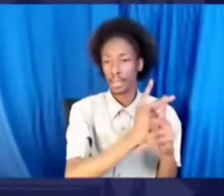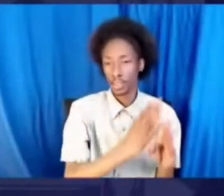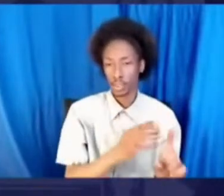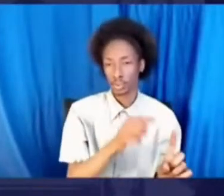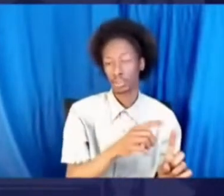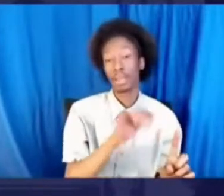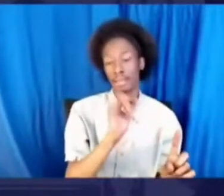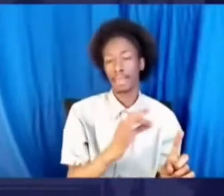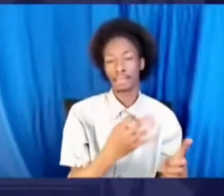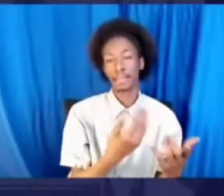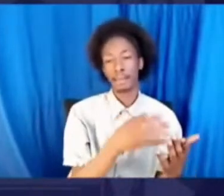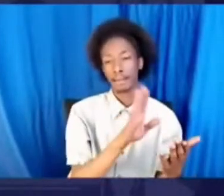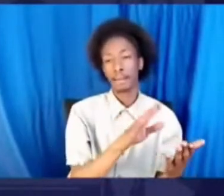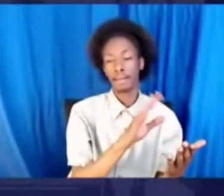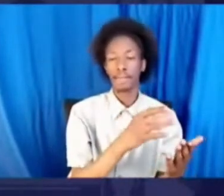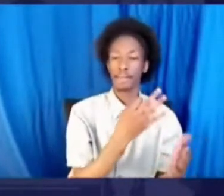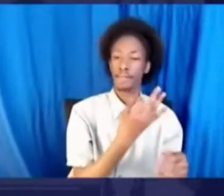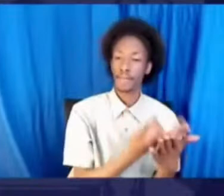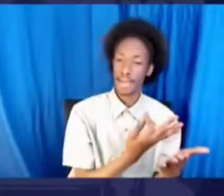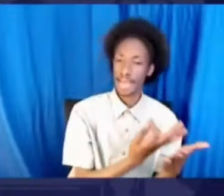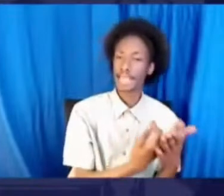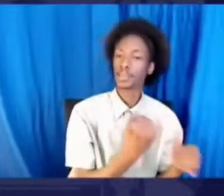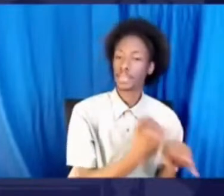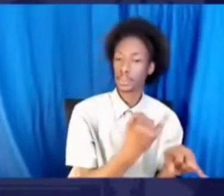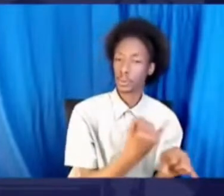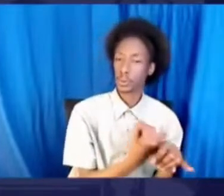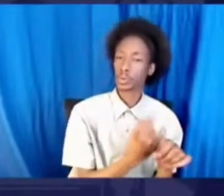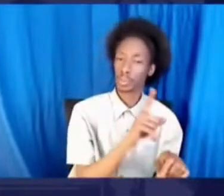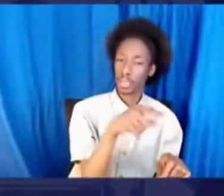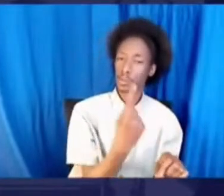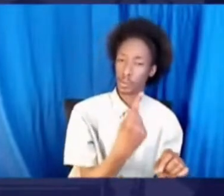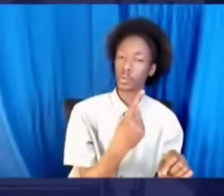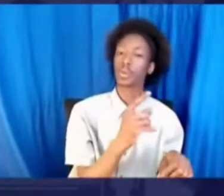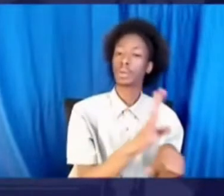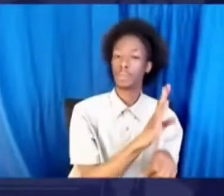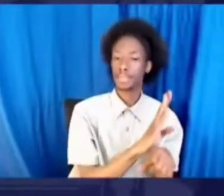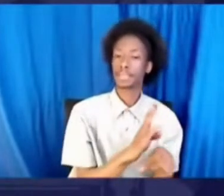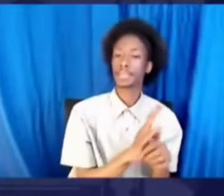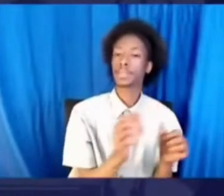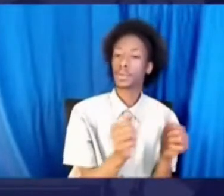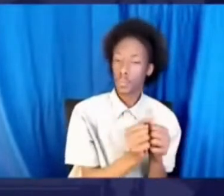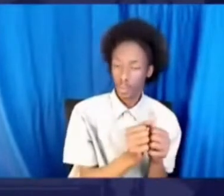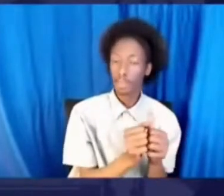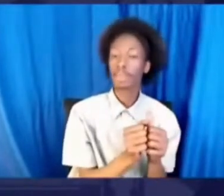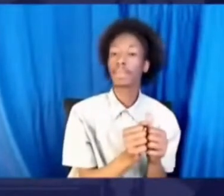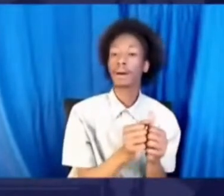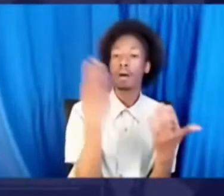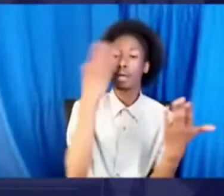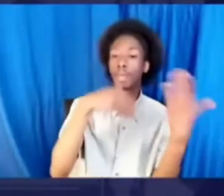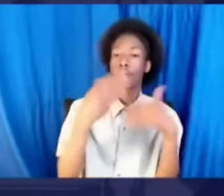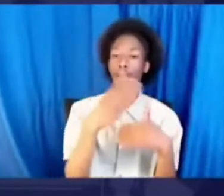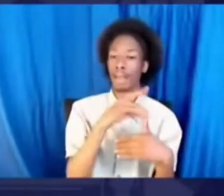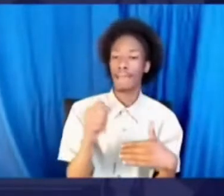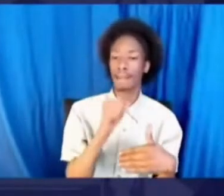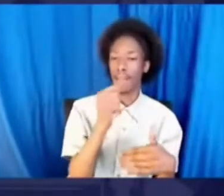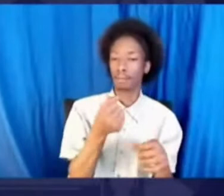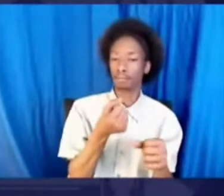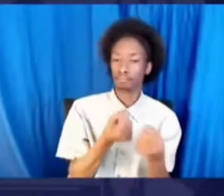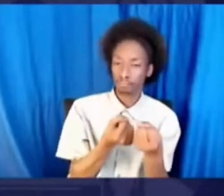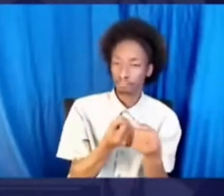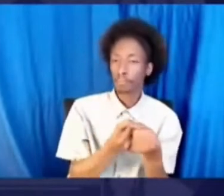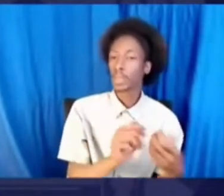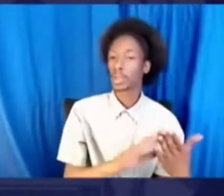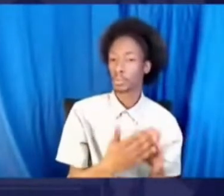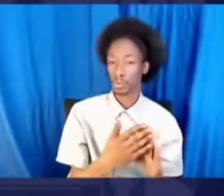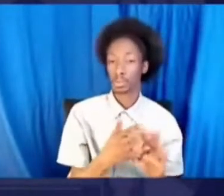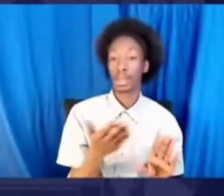financial institutions that predominantly do business in overlooked and underserved communities. Last month, I was